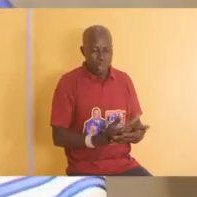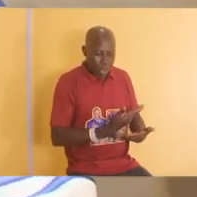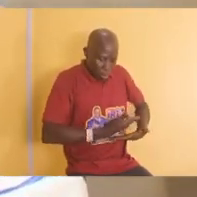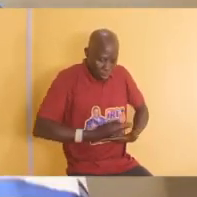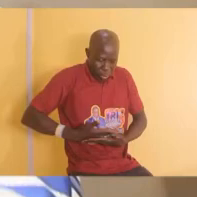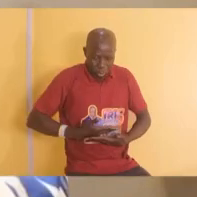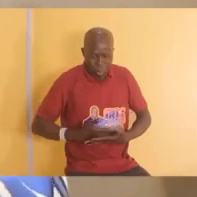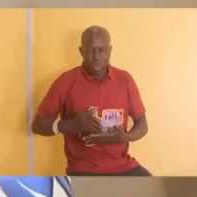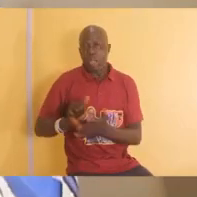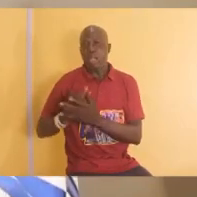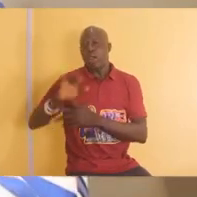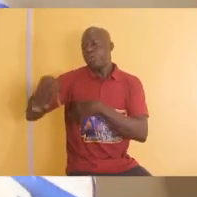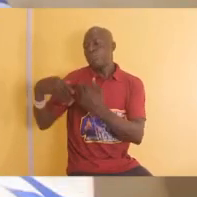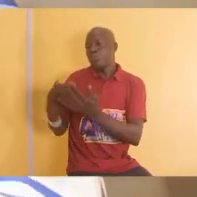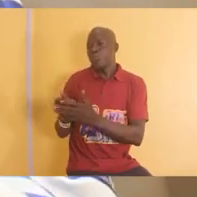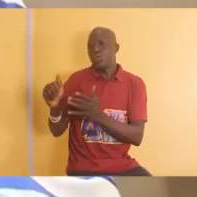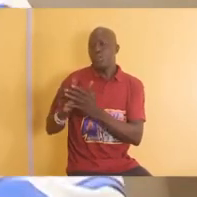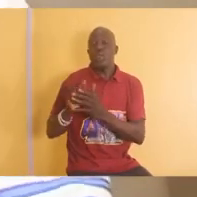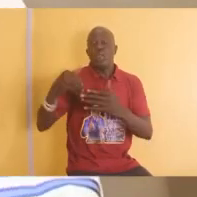giving back to child.